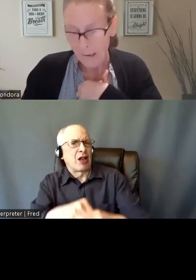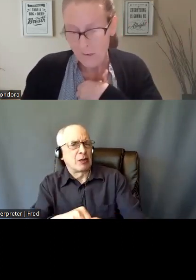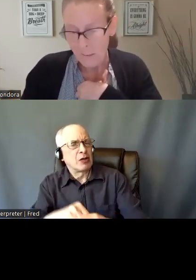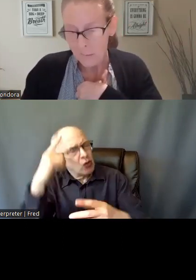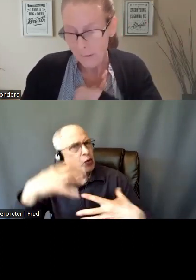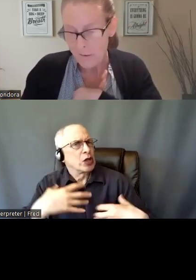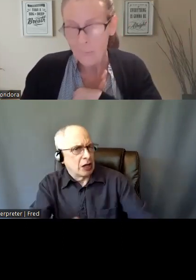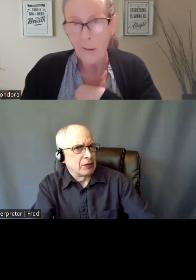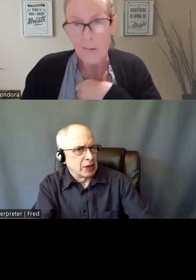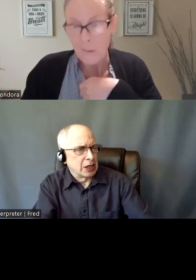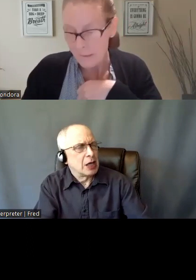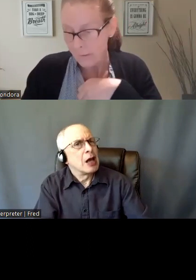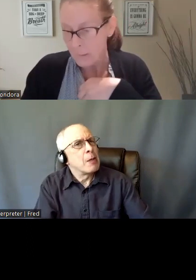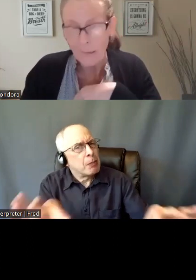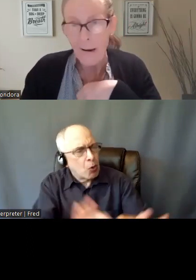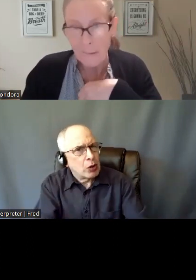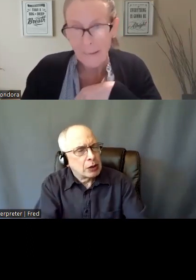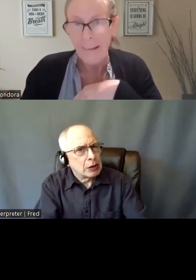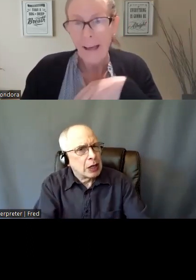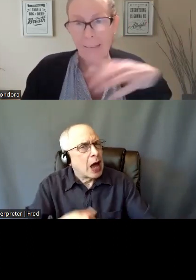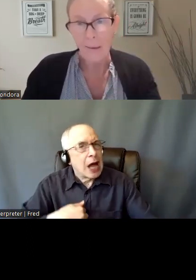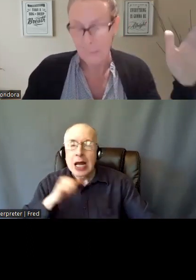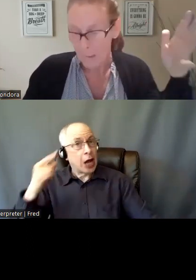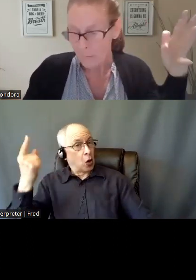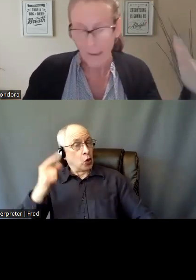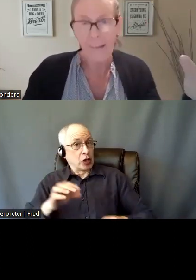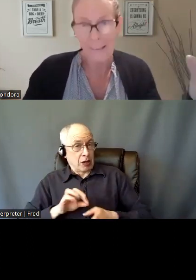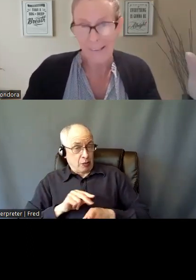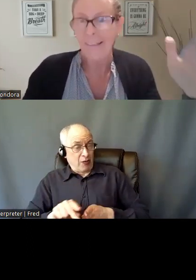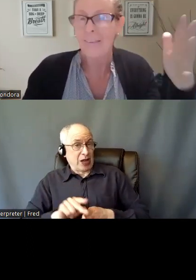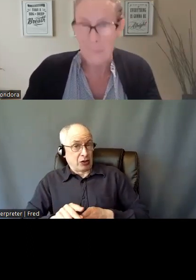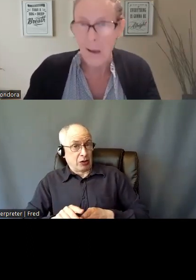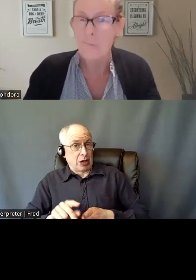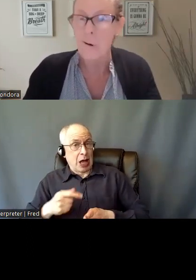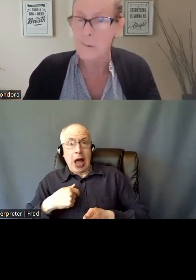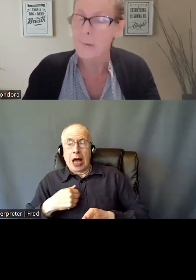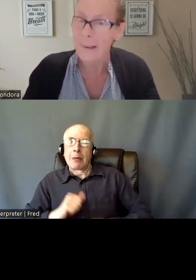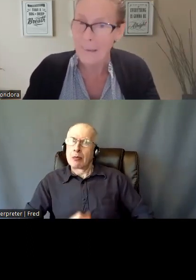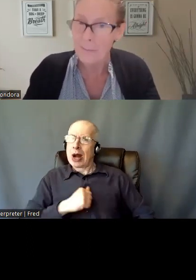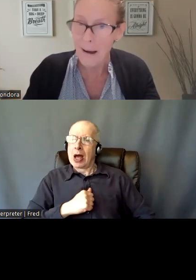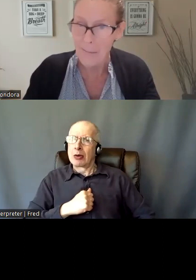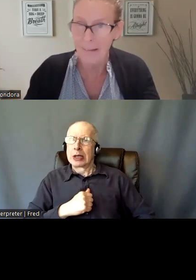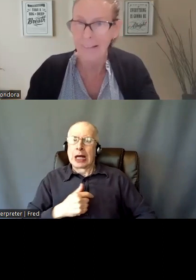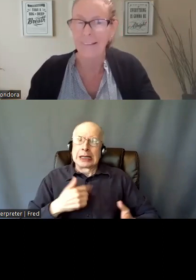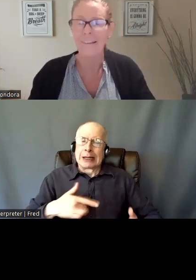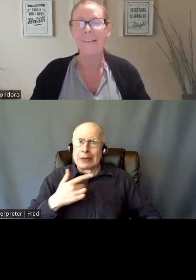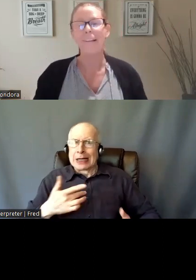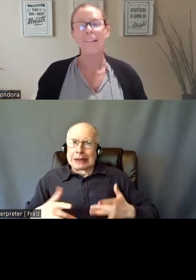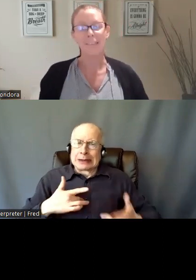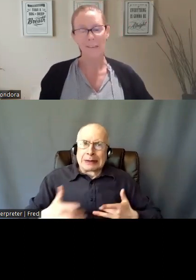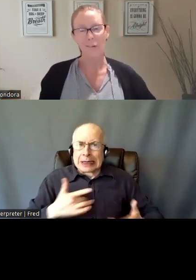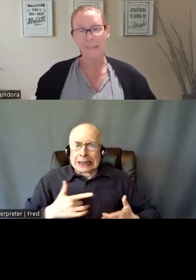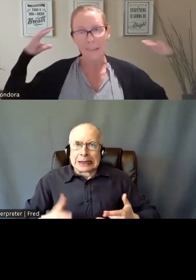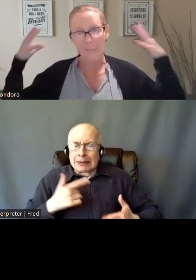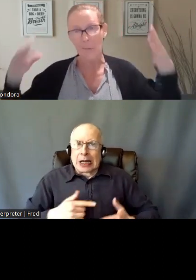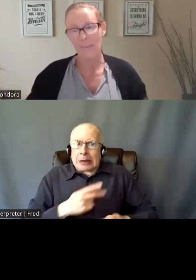as a passionate professional, but also as a very proud and sometimes panicky and sometimes overprotective mom,